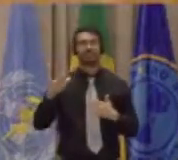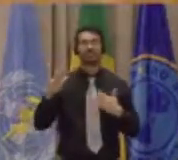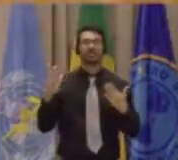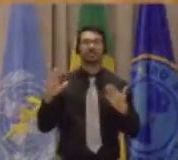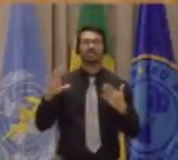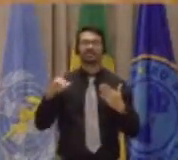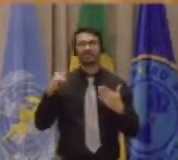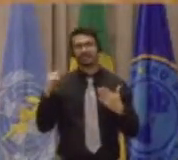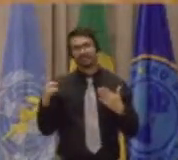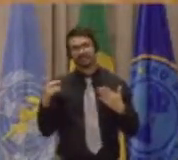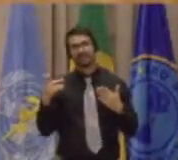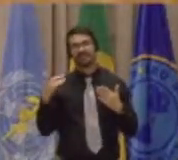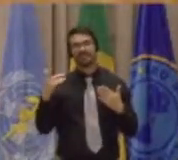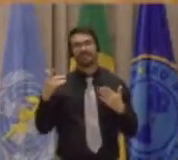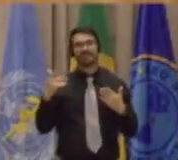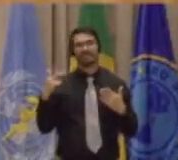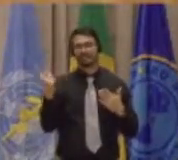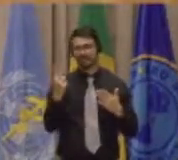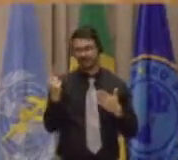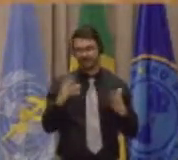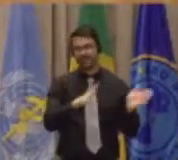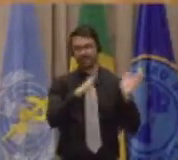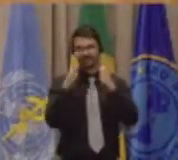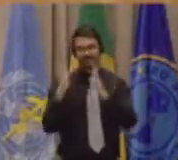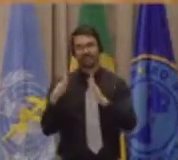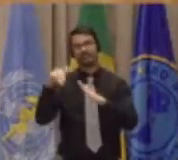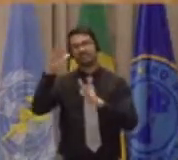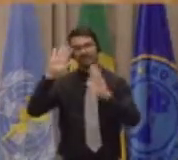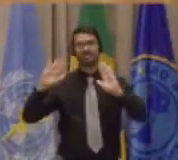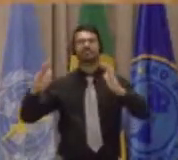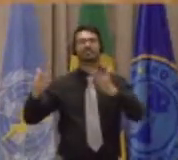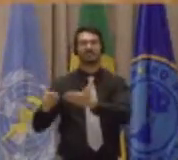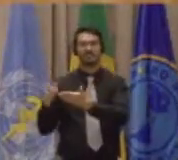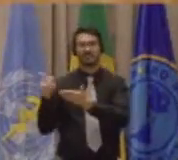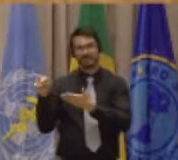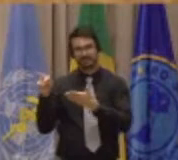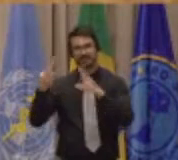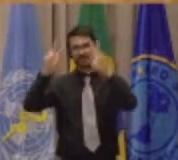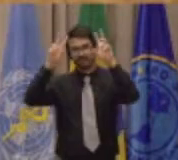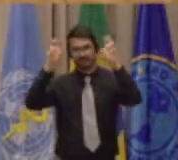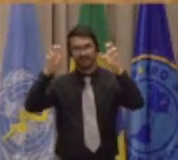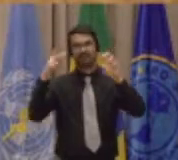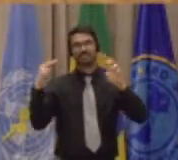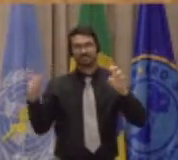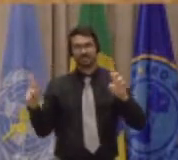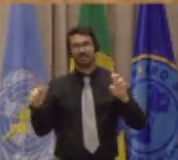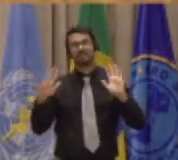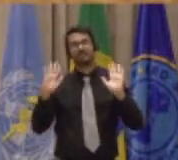if anyone else want to talk,